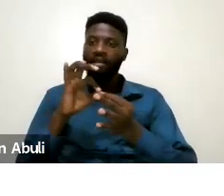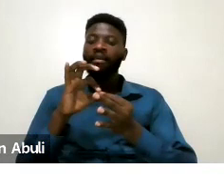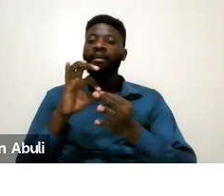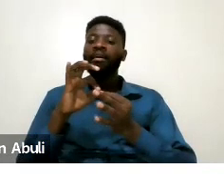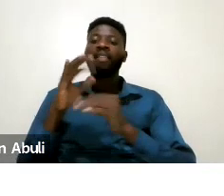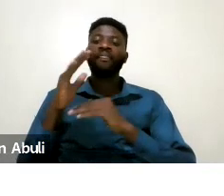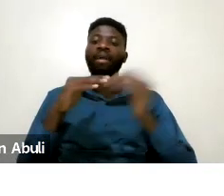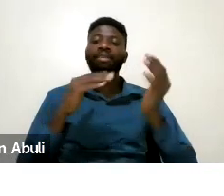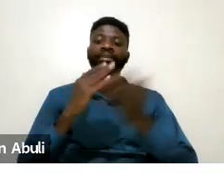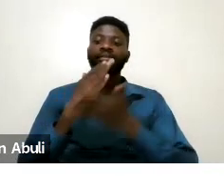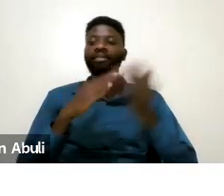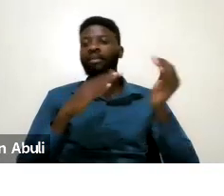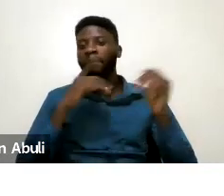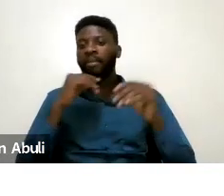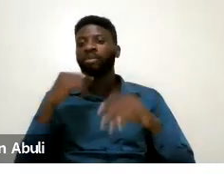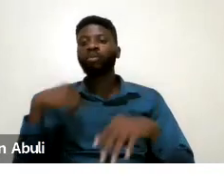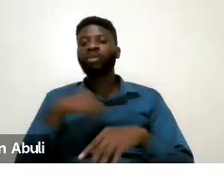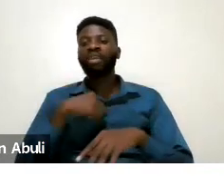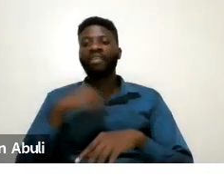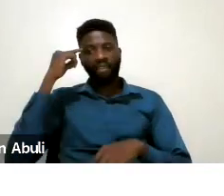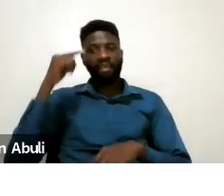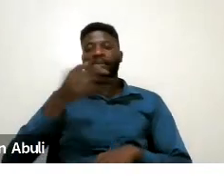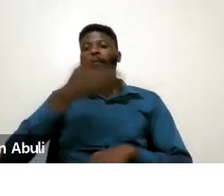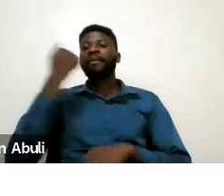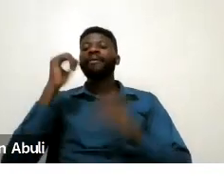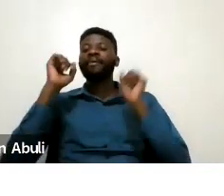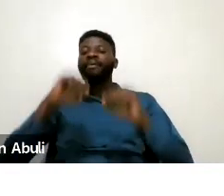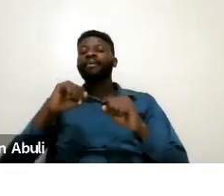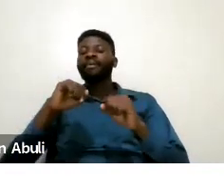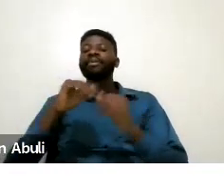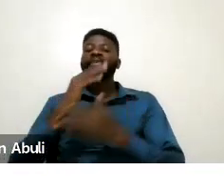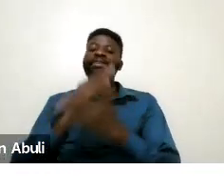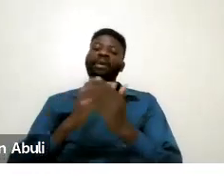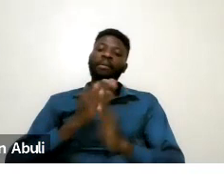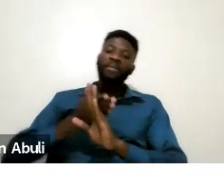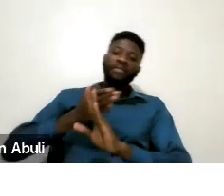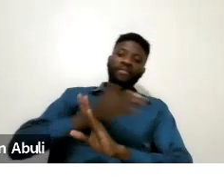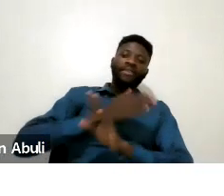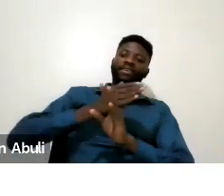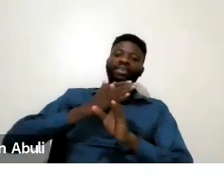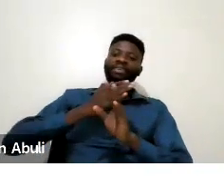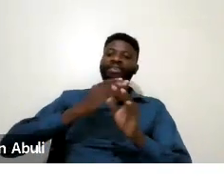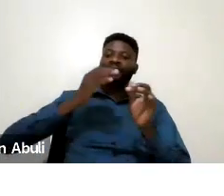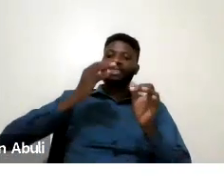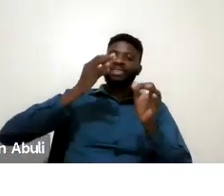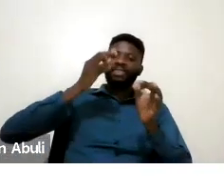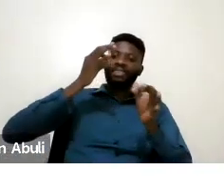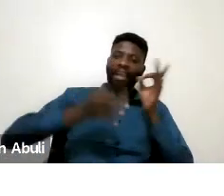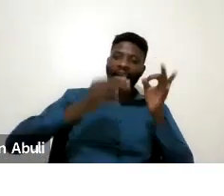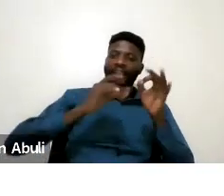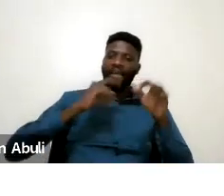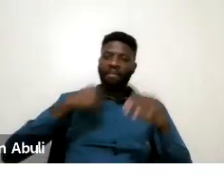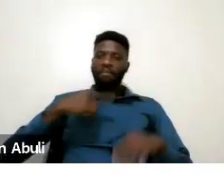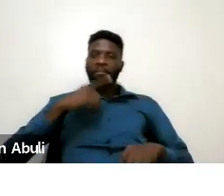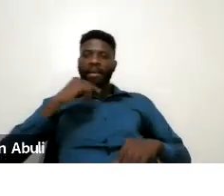we thought that would be good at it. They prejudged, they thought that, okay, because I'm a man, I have the physique,